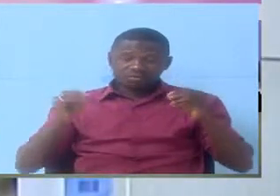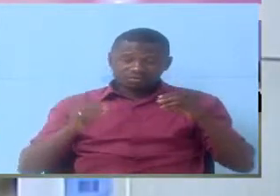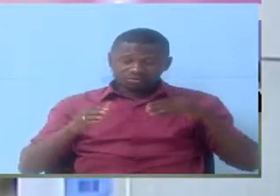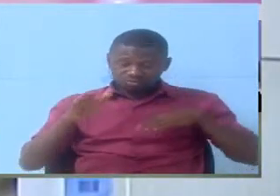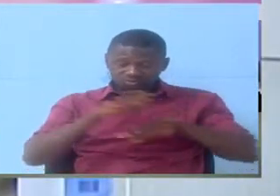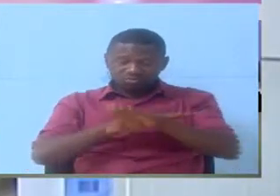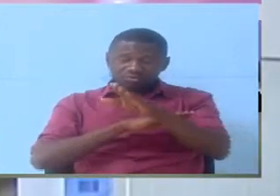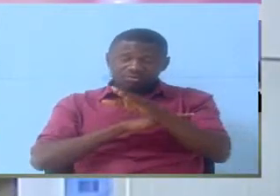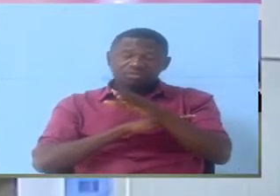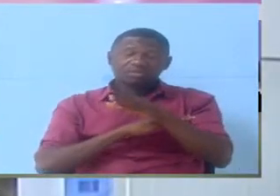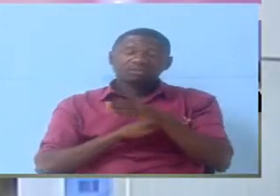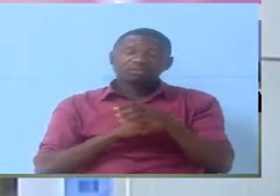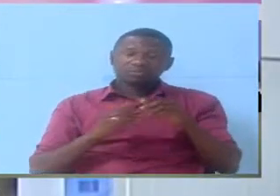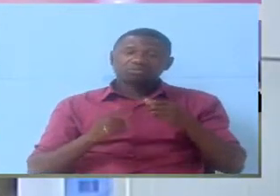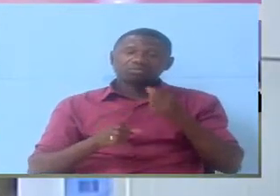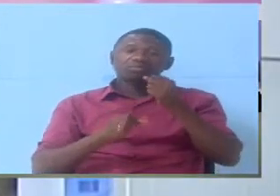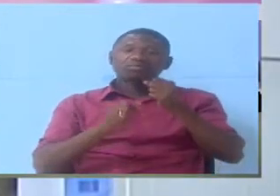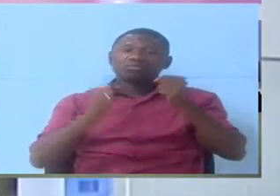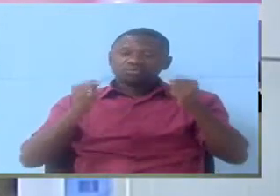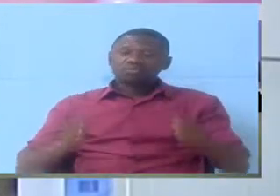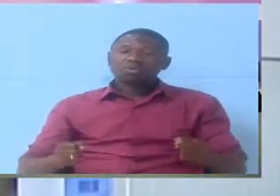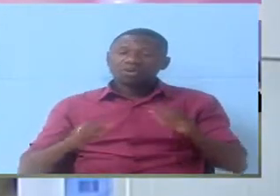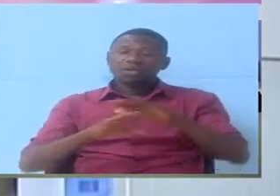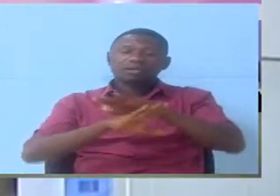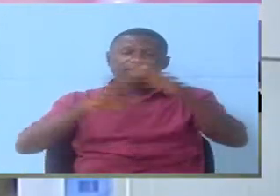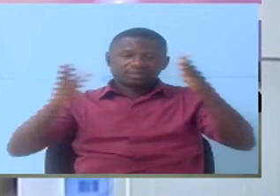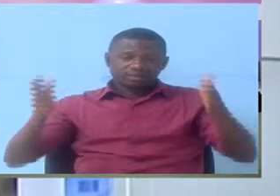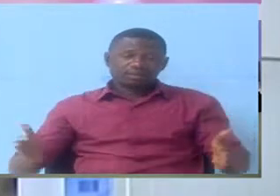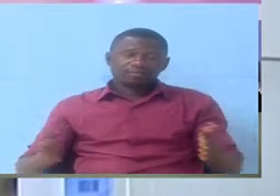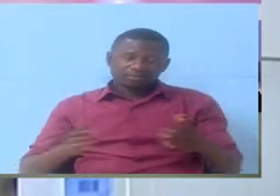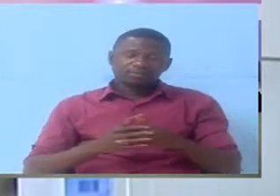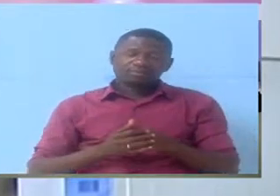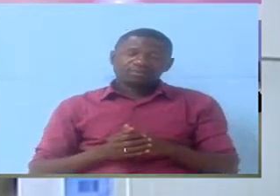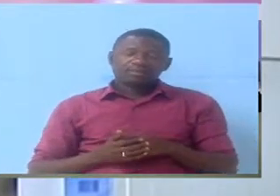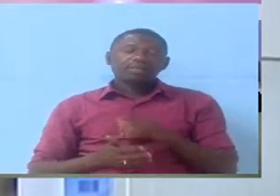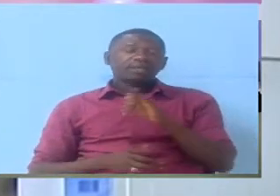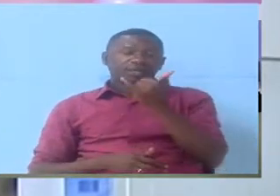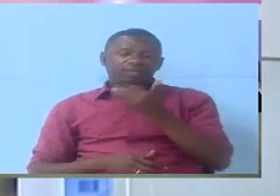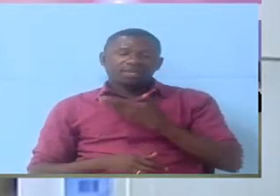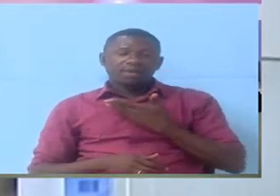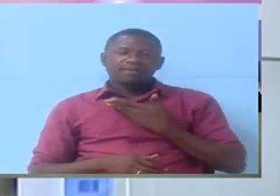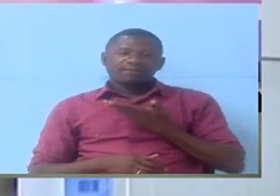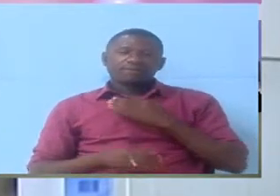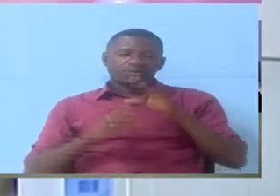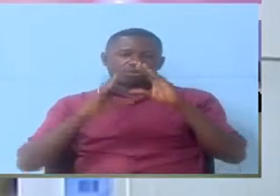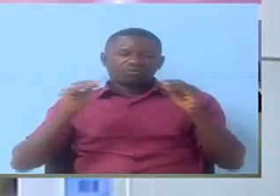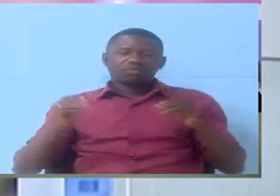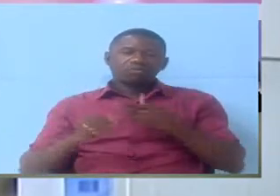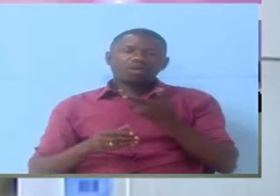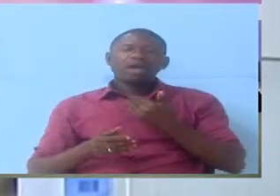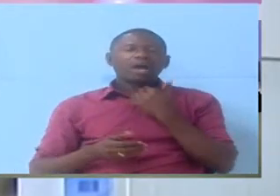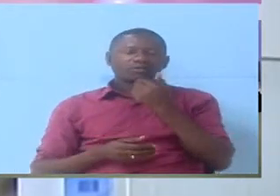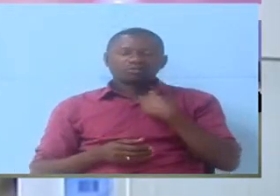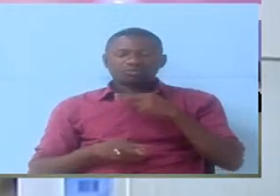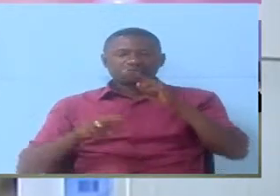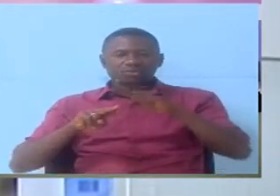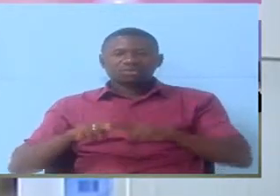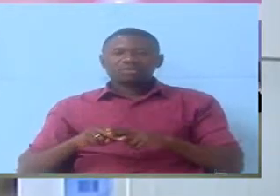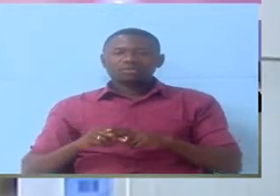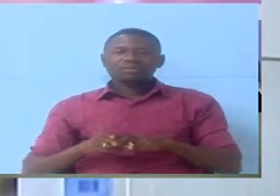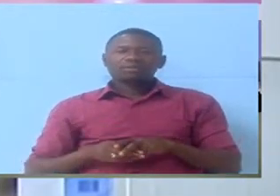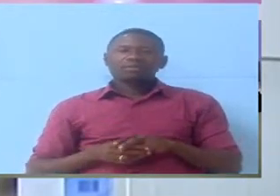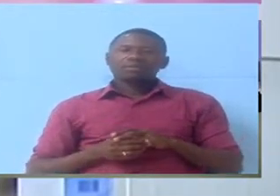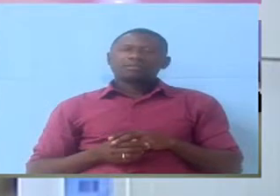Yes, council. I had an office. Ah, council, office OBJ. Where I was asked to sit. Yeah, for you, you sila them. He was the officer in charge of